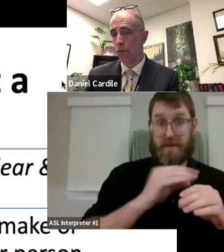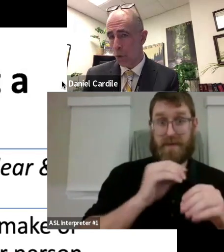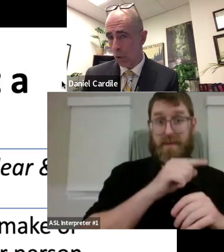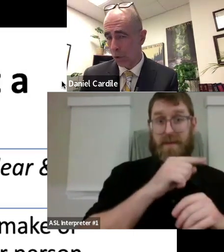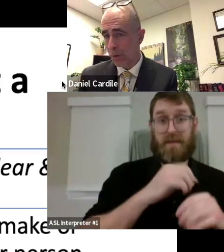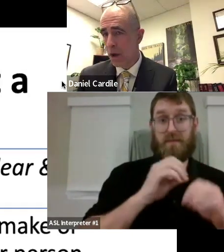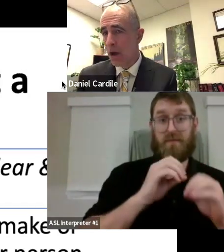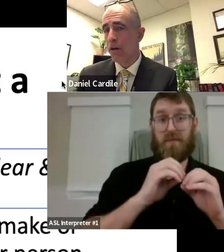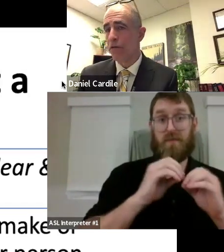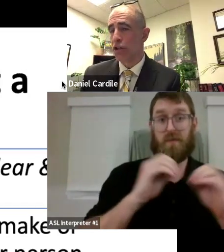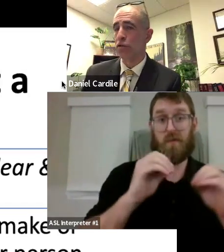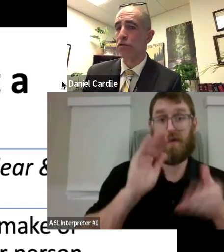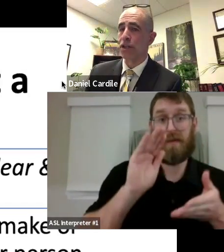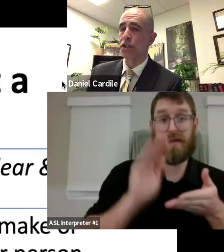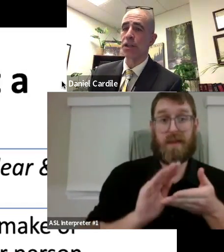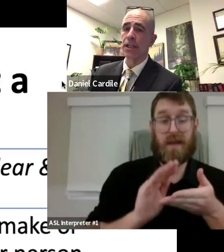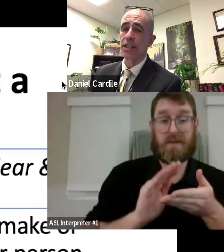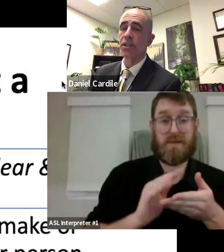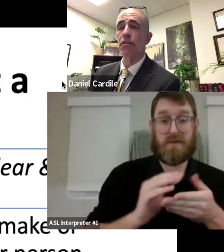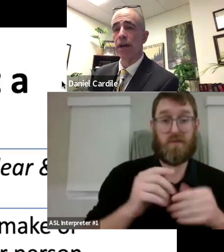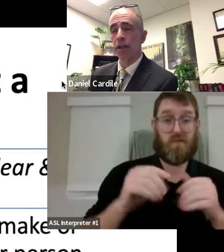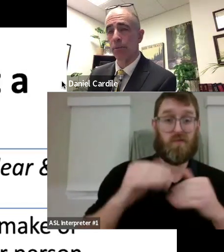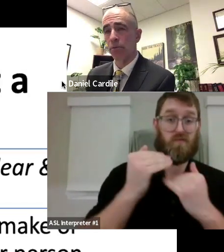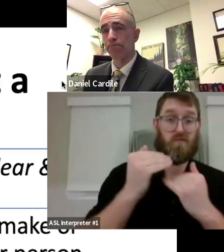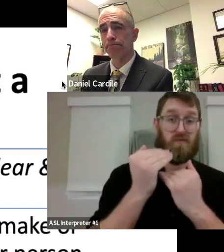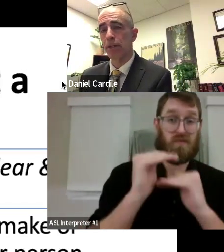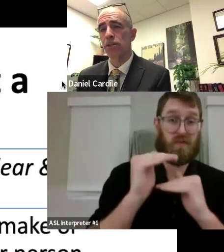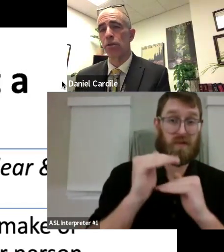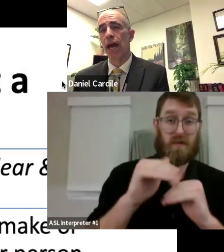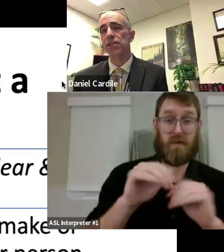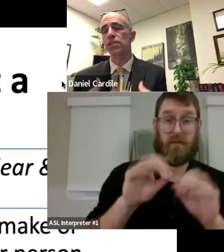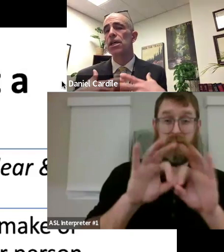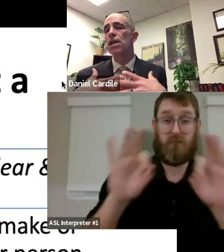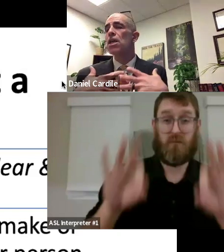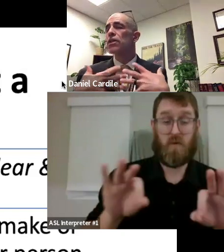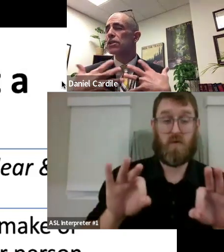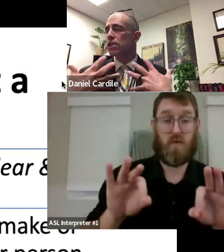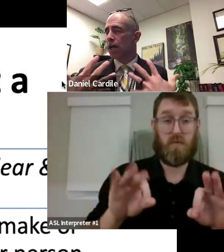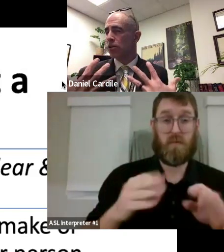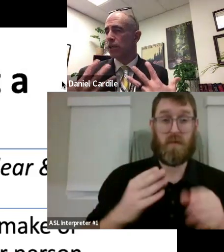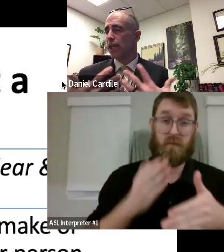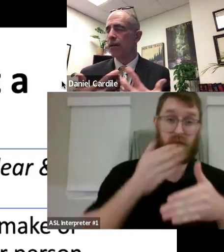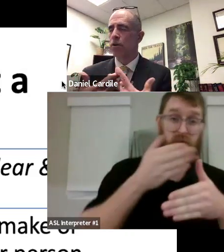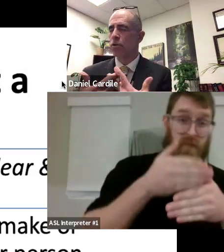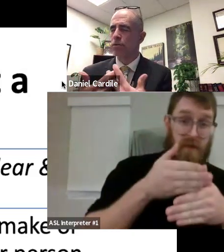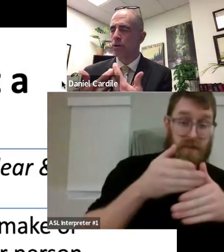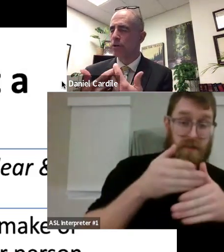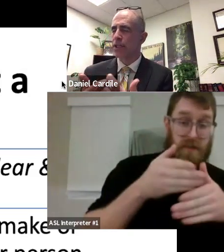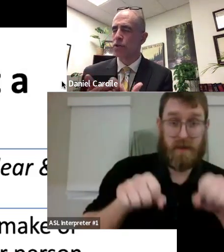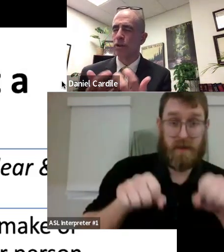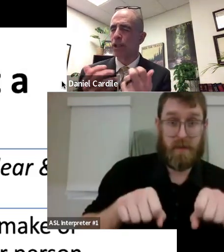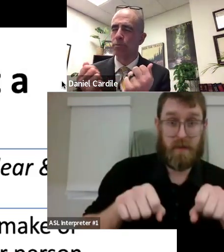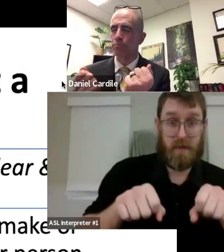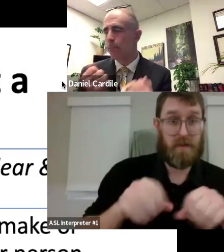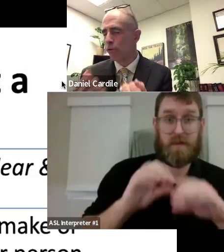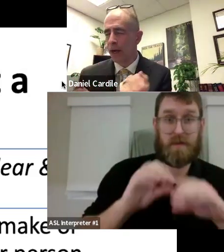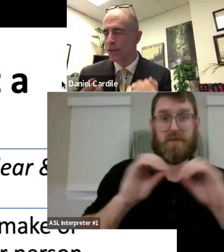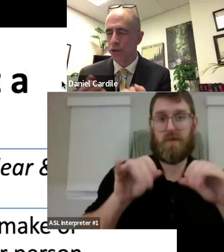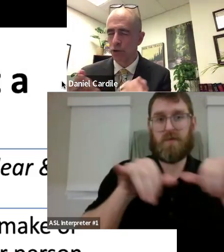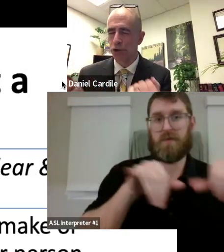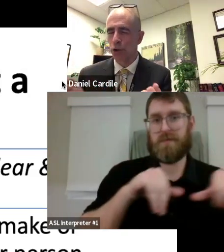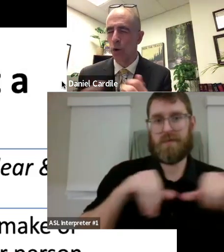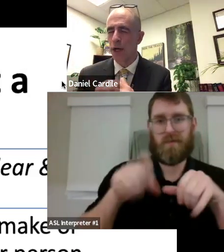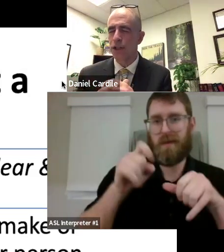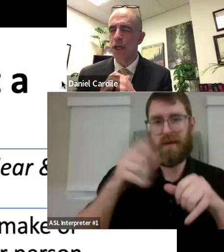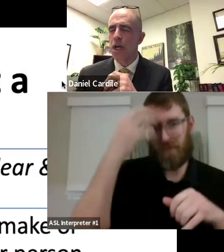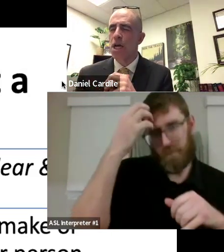restrictive form of intervention is available. So that's the standard. Again, no need to really memorize